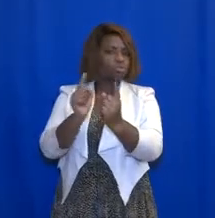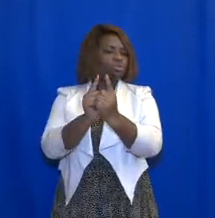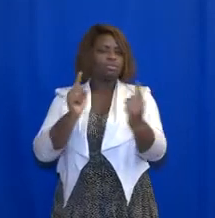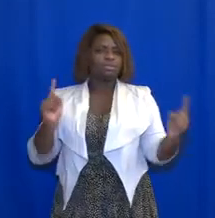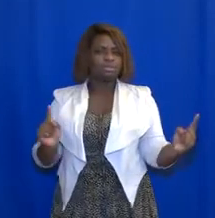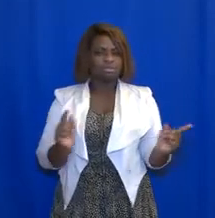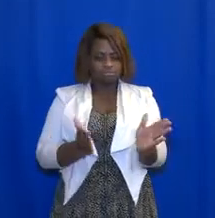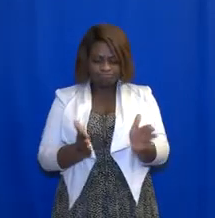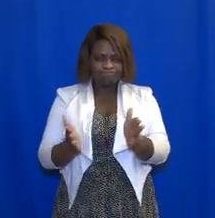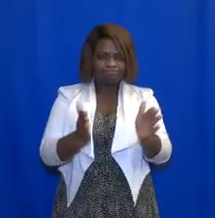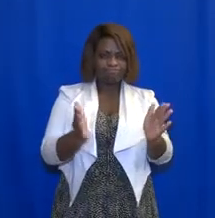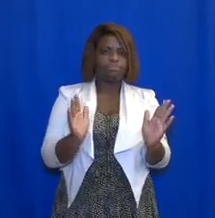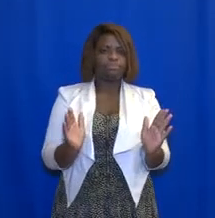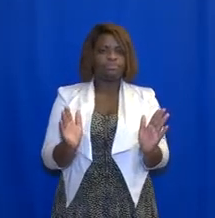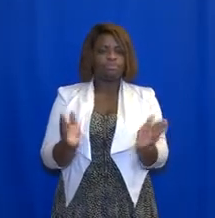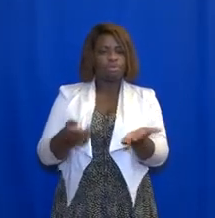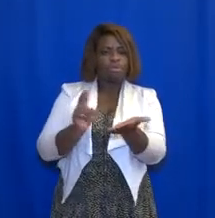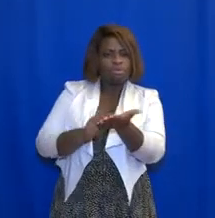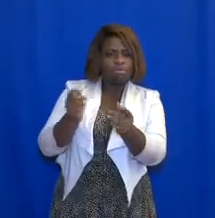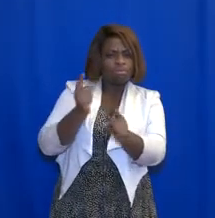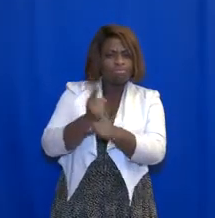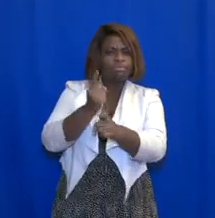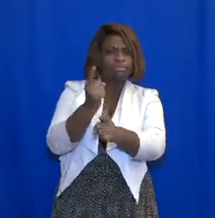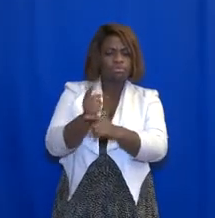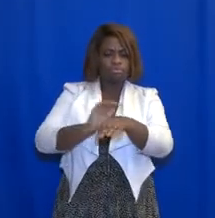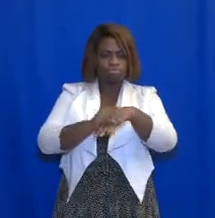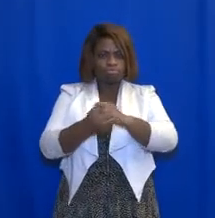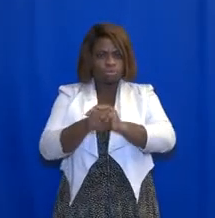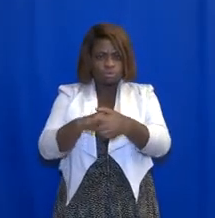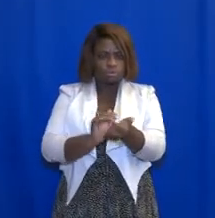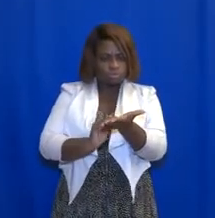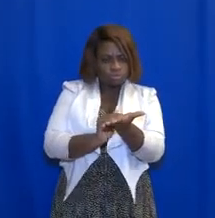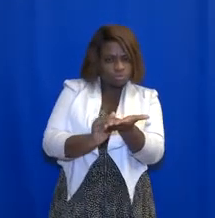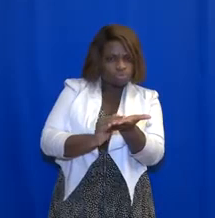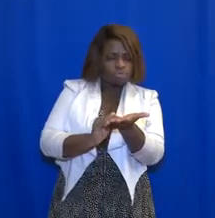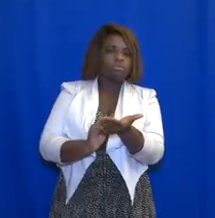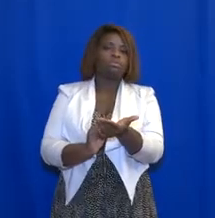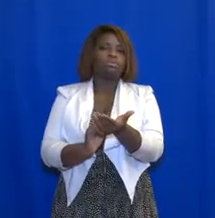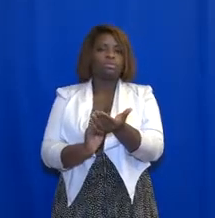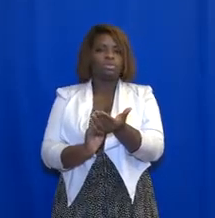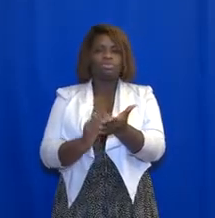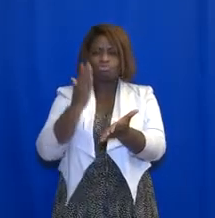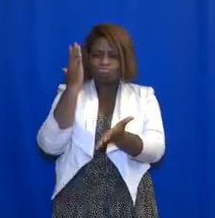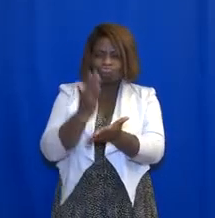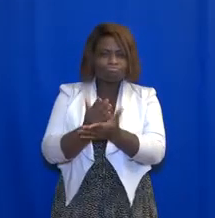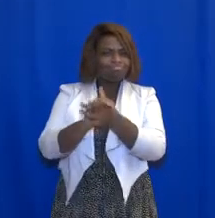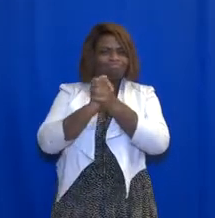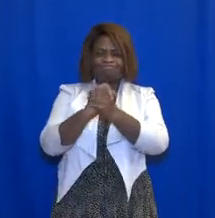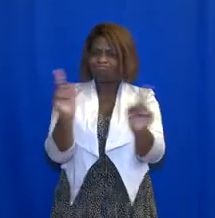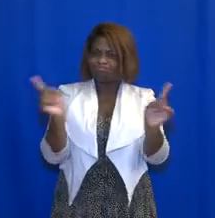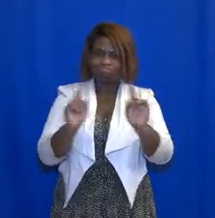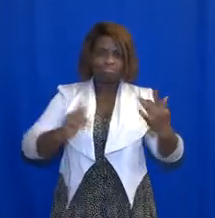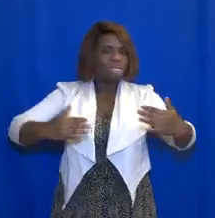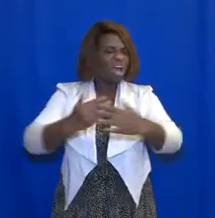distancing protocols, regularly wash their hands with soap under running water, refrain from shaking hands and